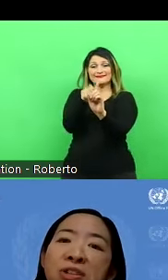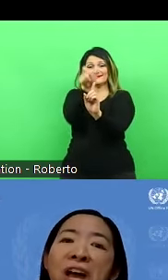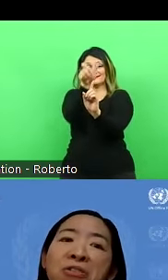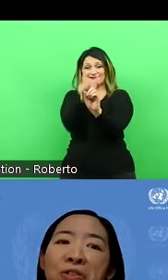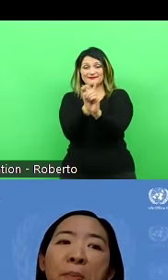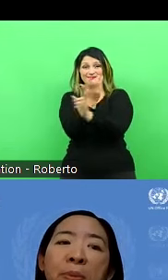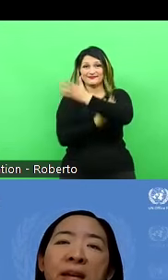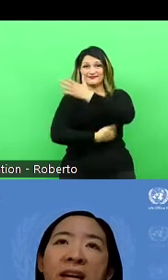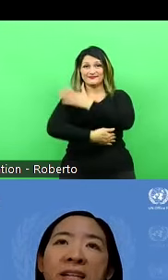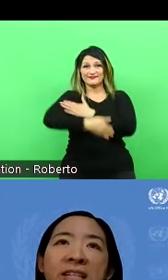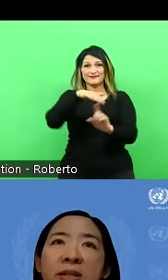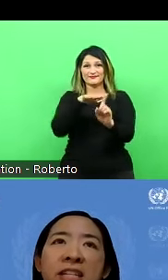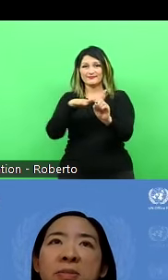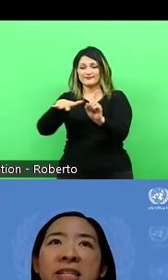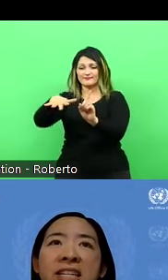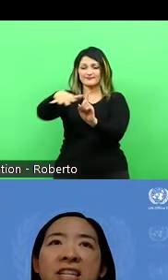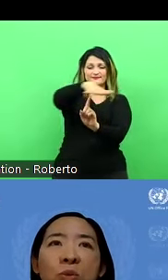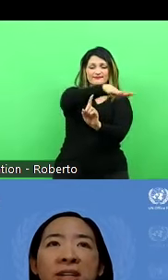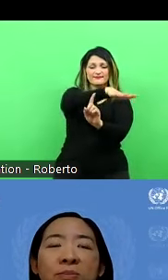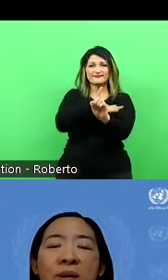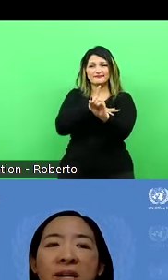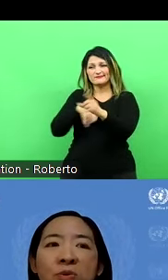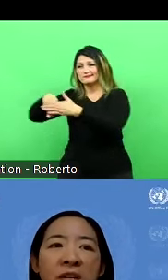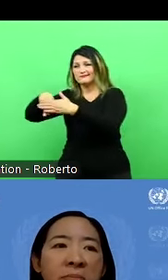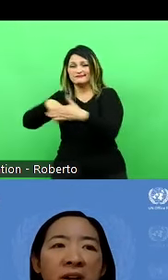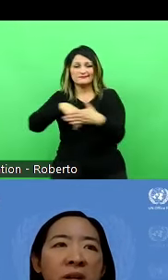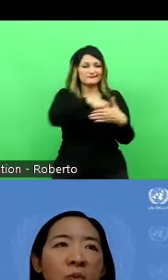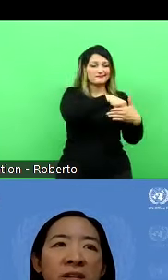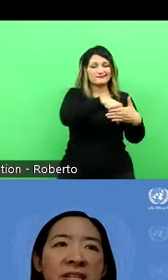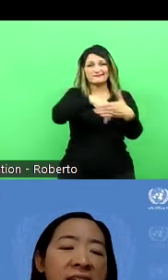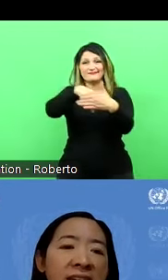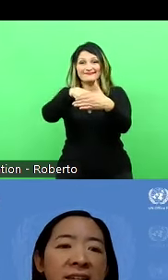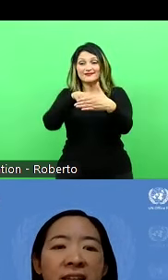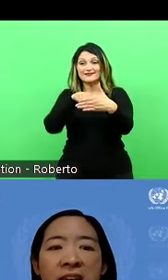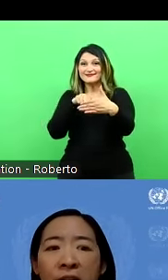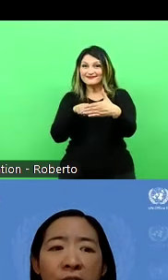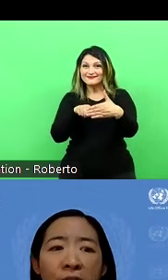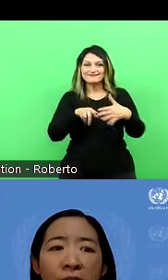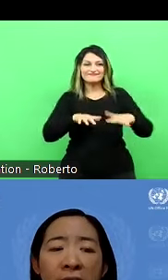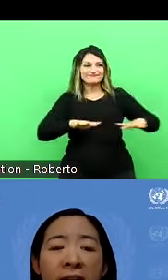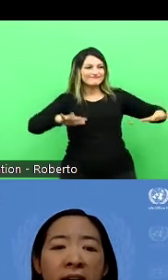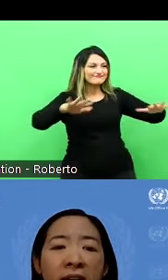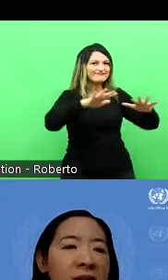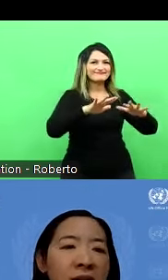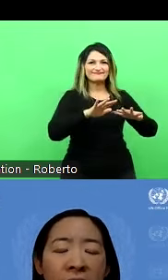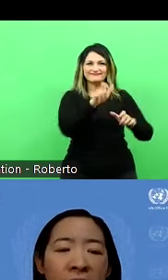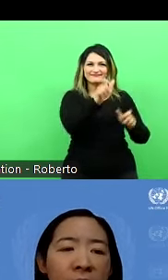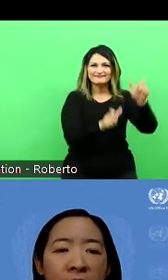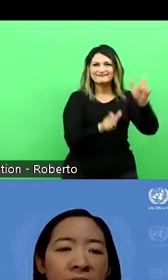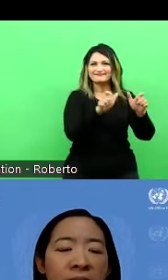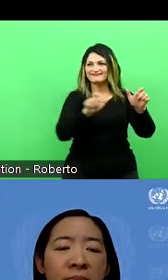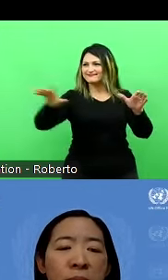simple diagram, the disability is when person with impairment, whether it's seeing, hearing, is